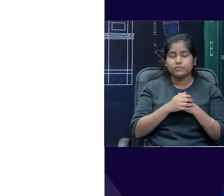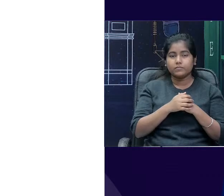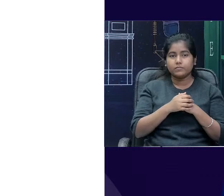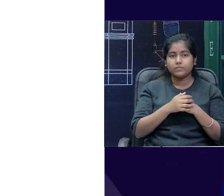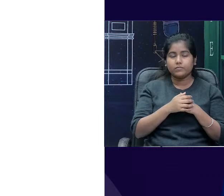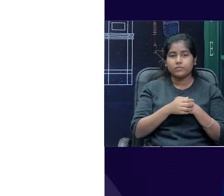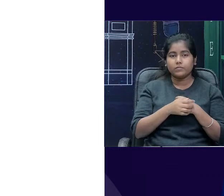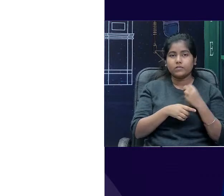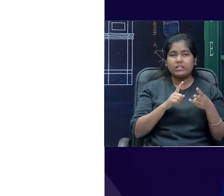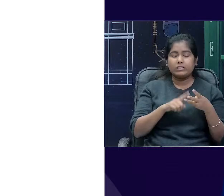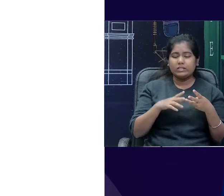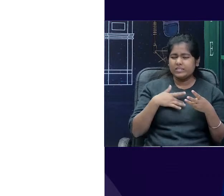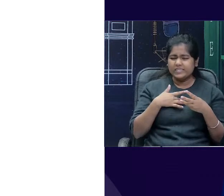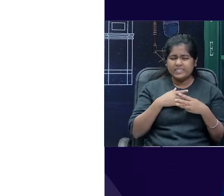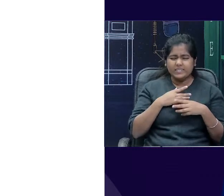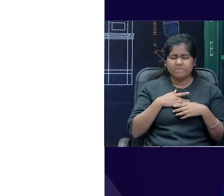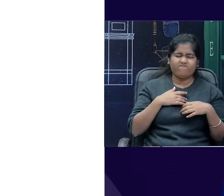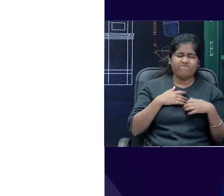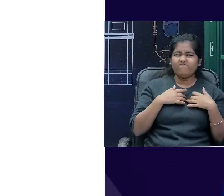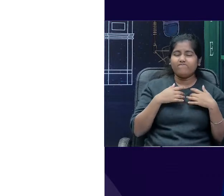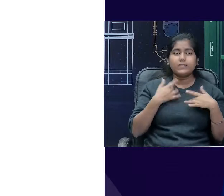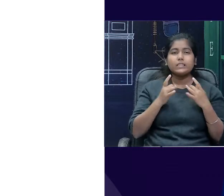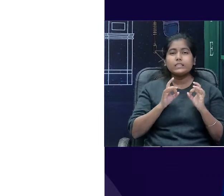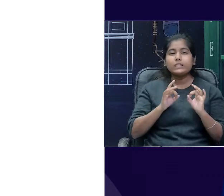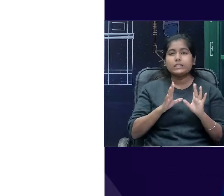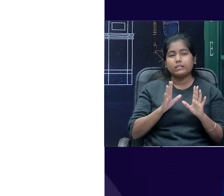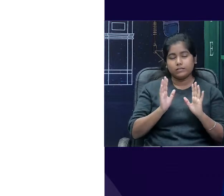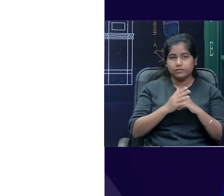And third is annoyed.